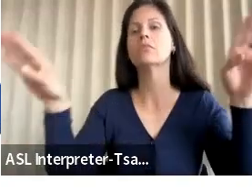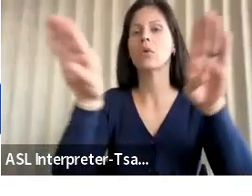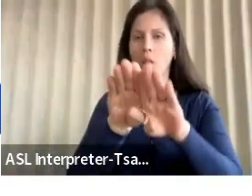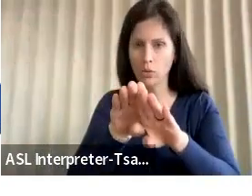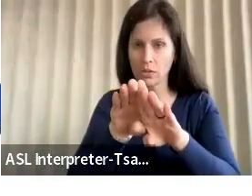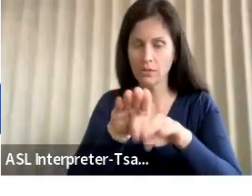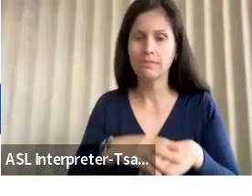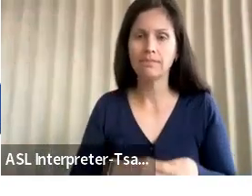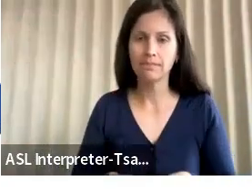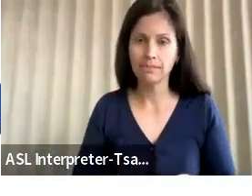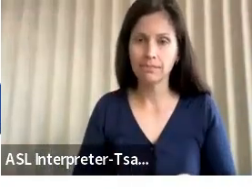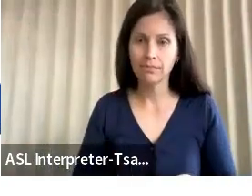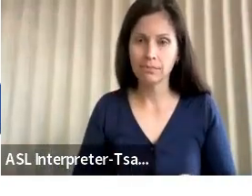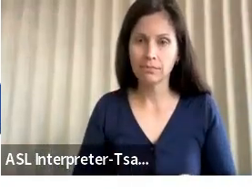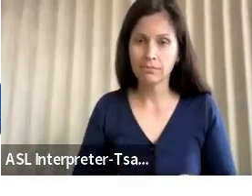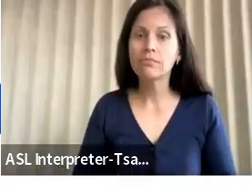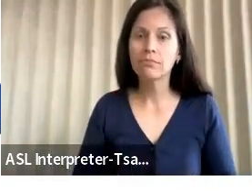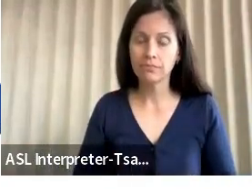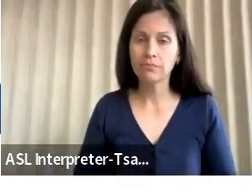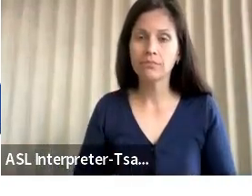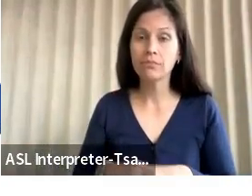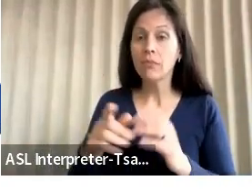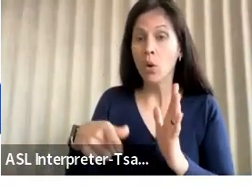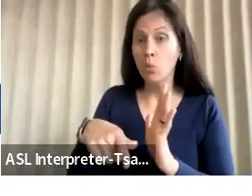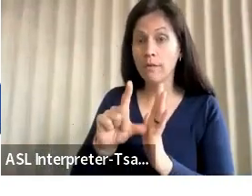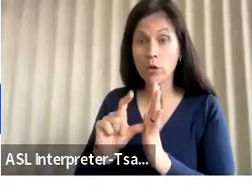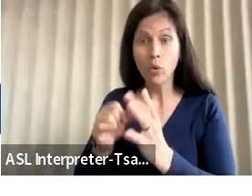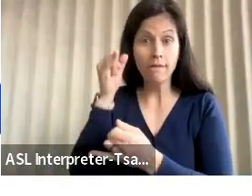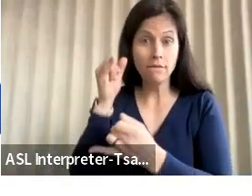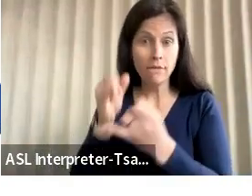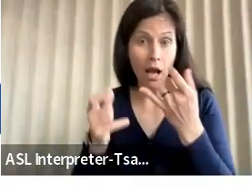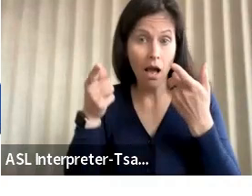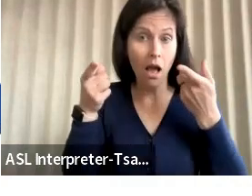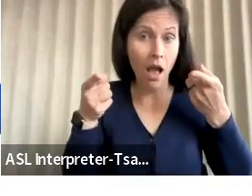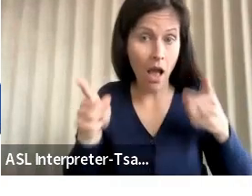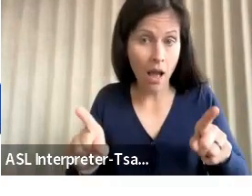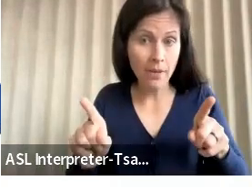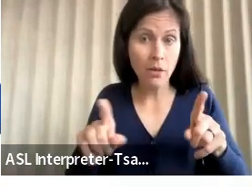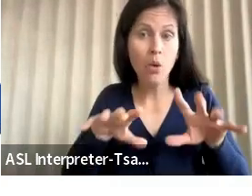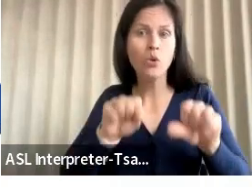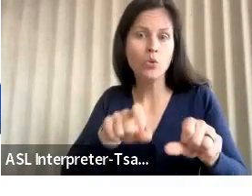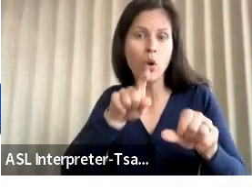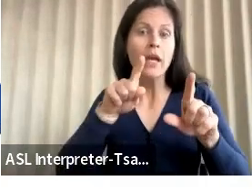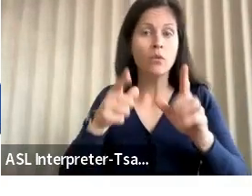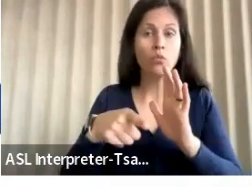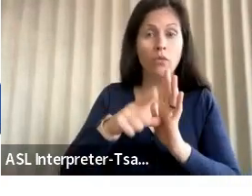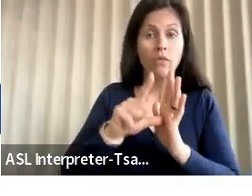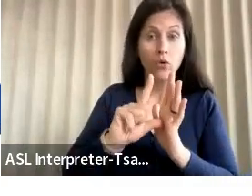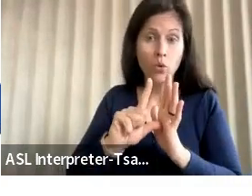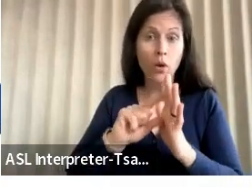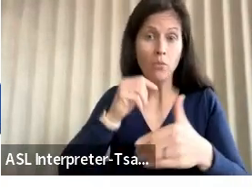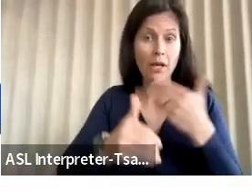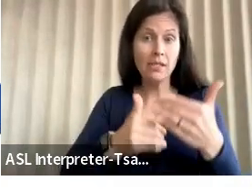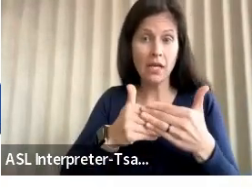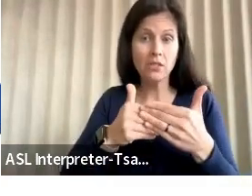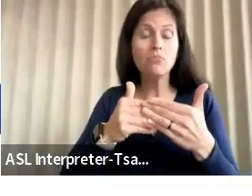Once the review is finalized, the restraint review process will be considered complete.